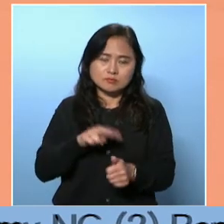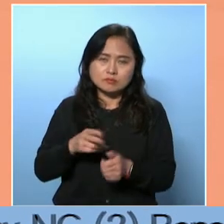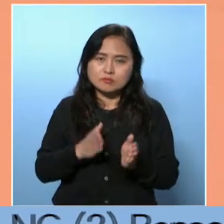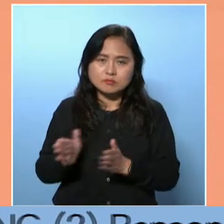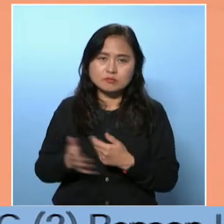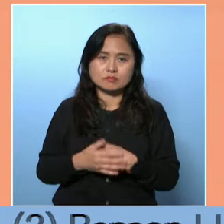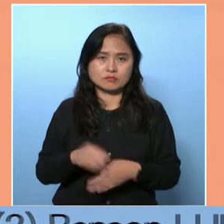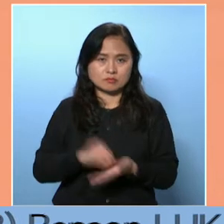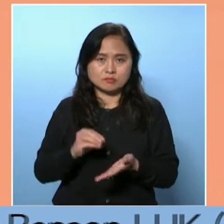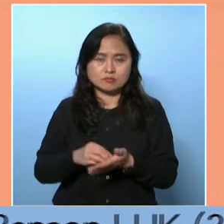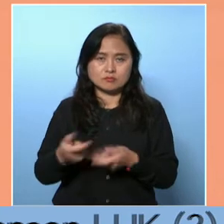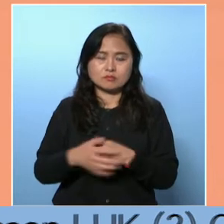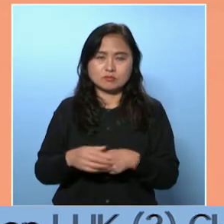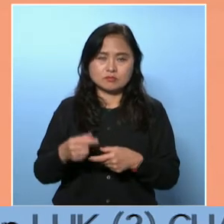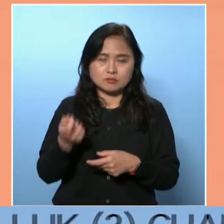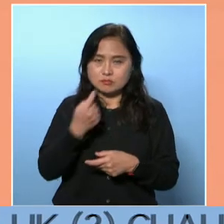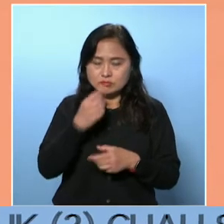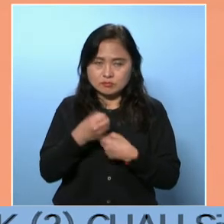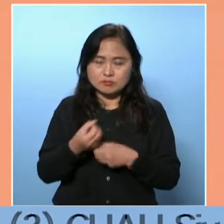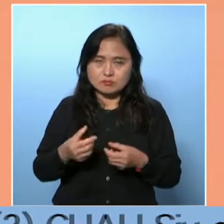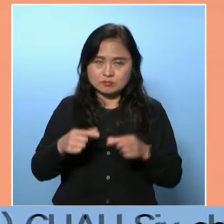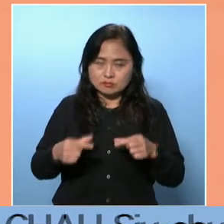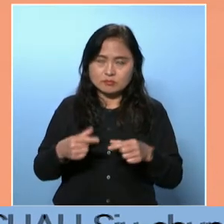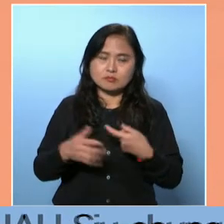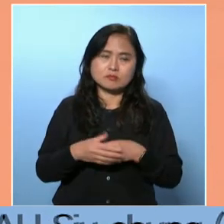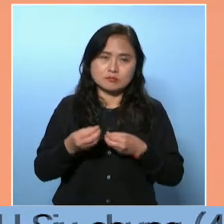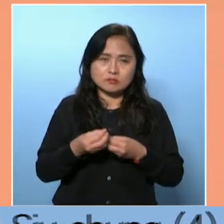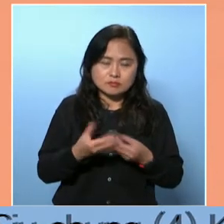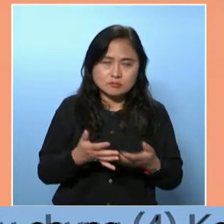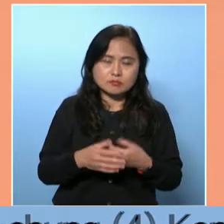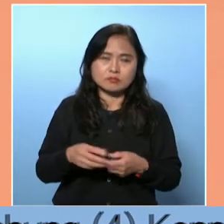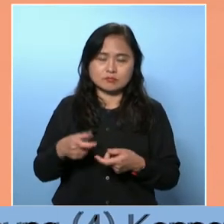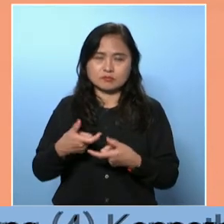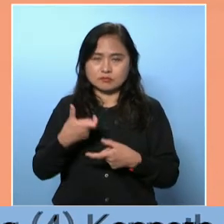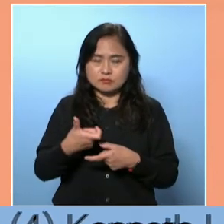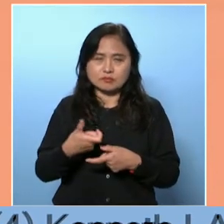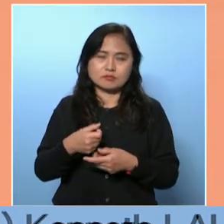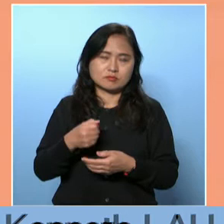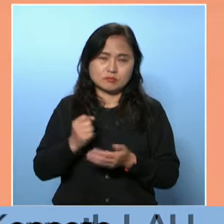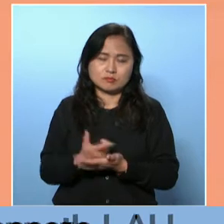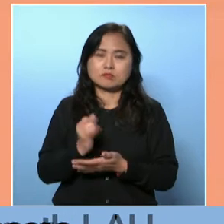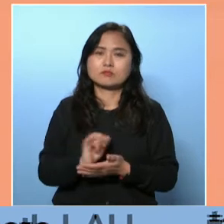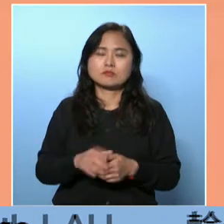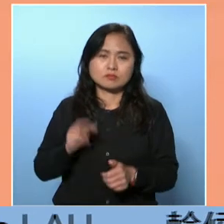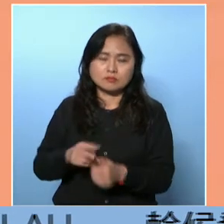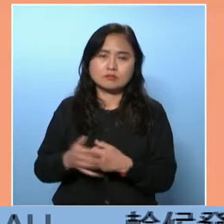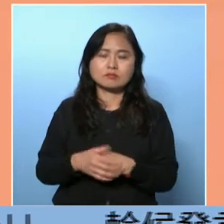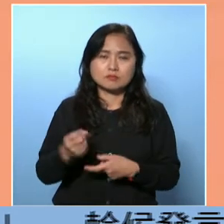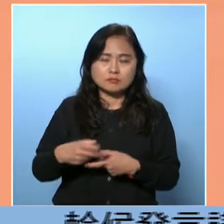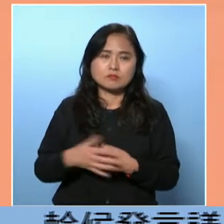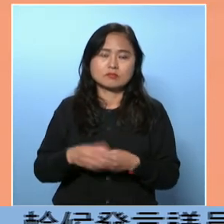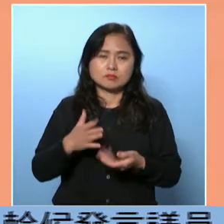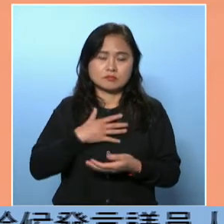they are not affordable. The government should stabilize the supply and prices of RAT kits